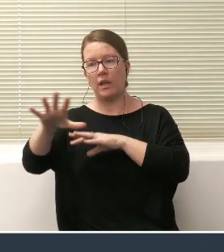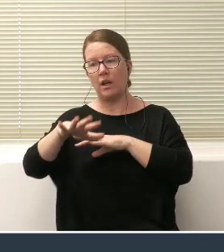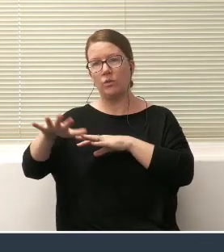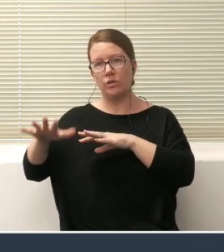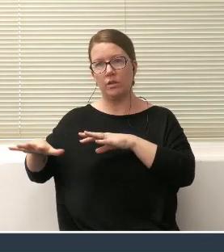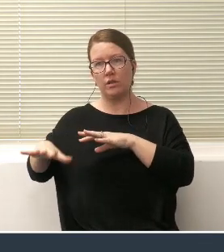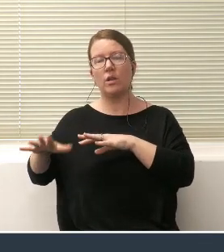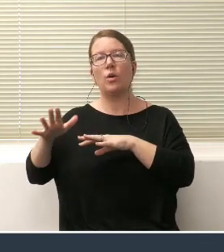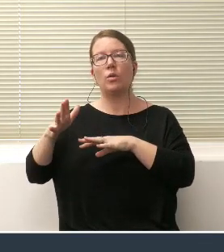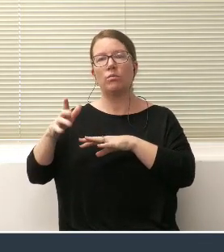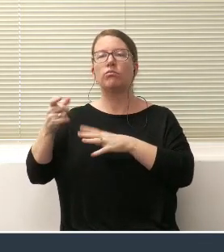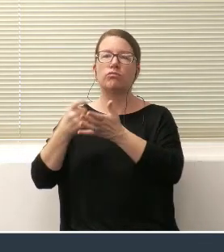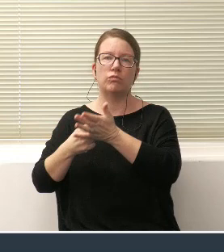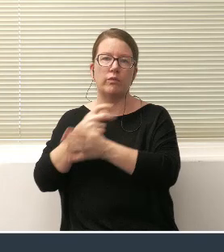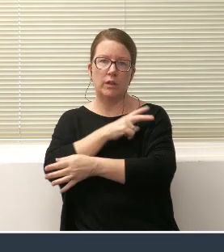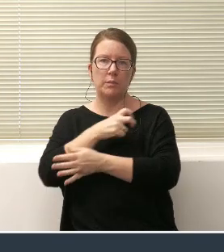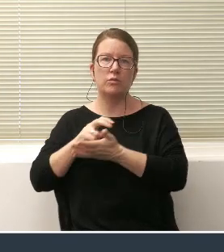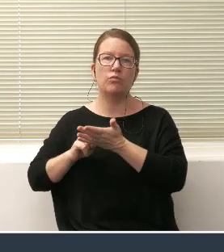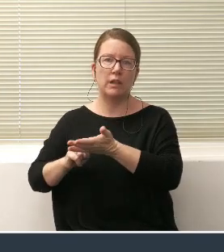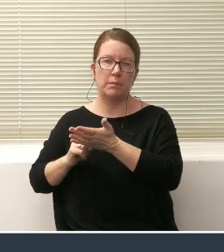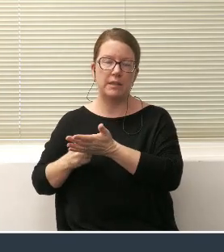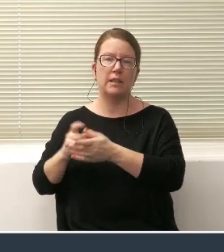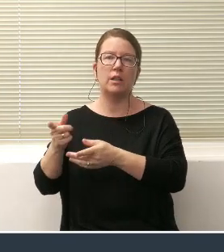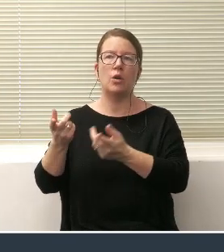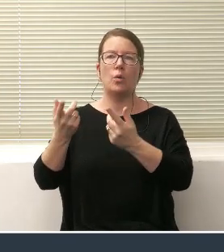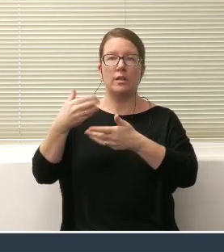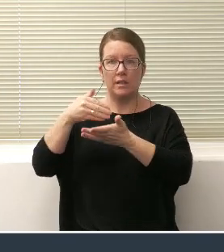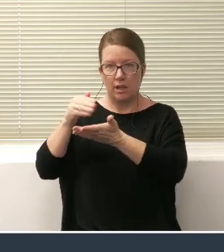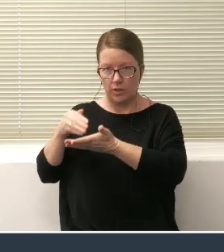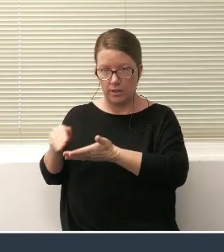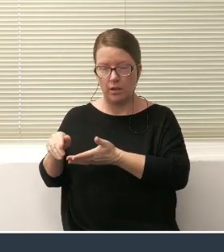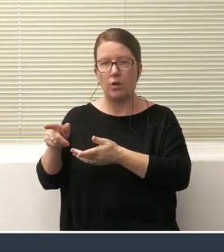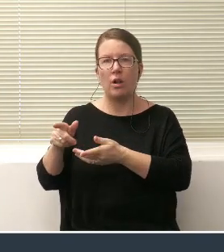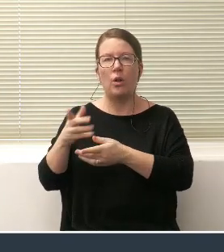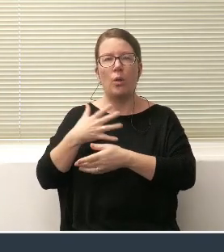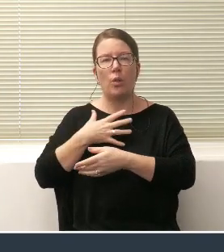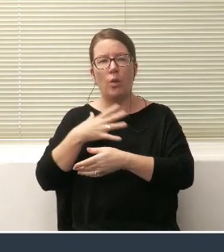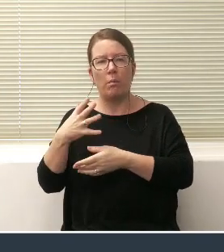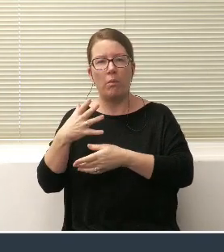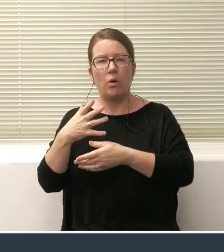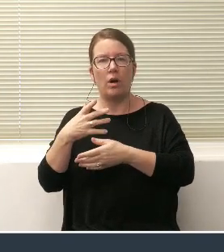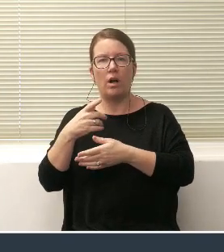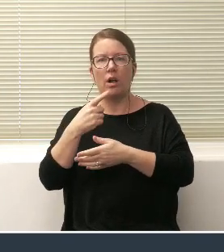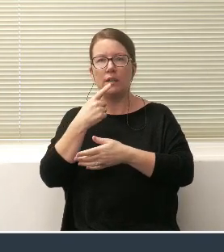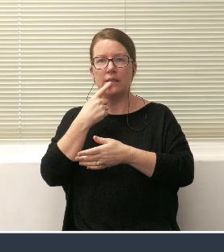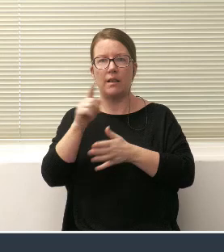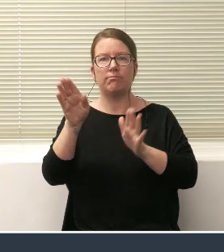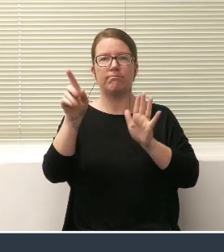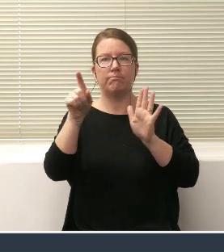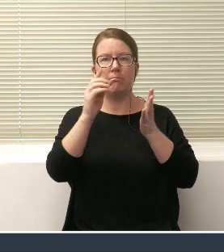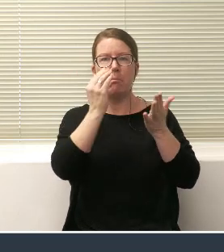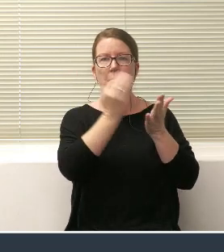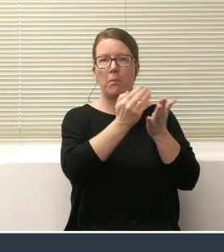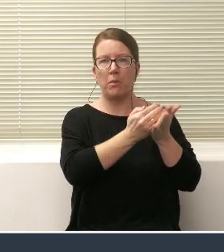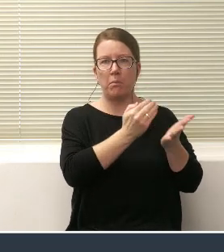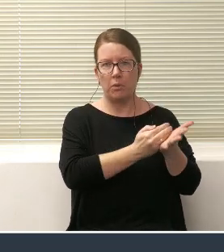providers, which is what officers are recommending, the more prescriptive we are as regards to our activities in the 3-year plan